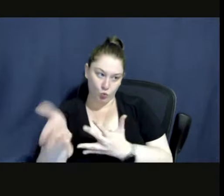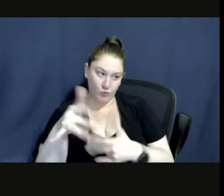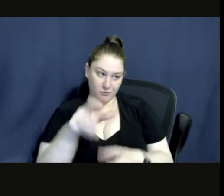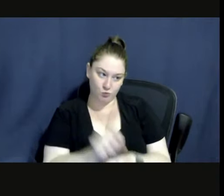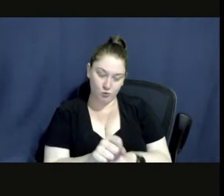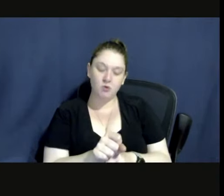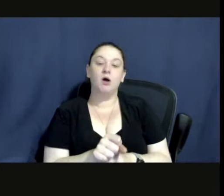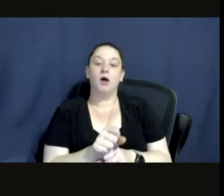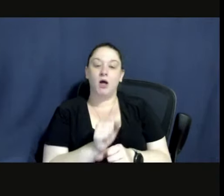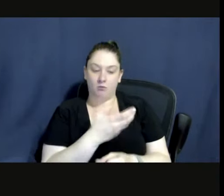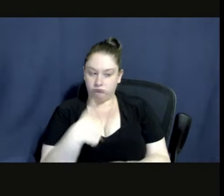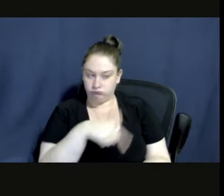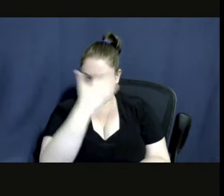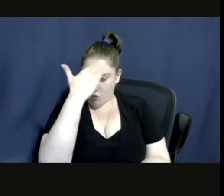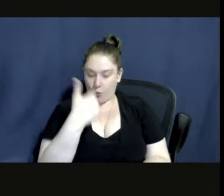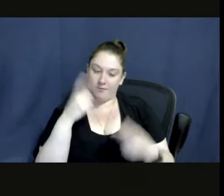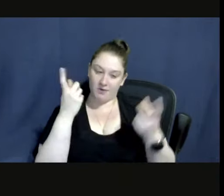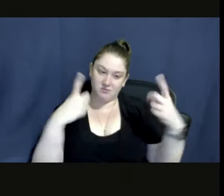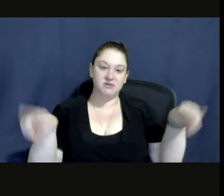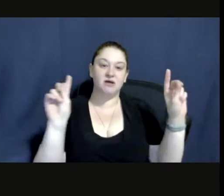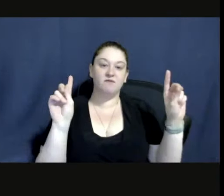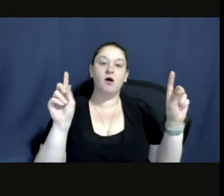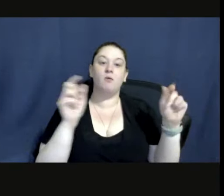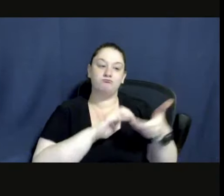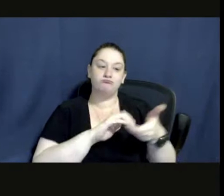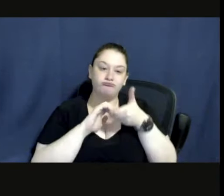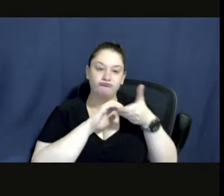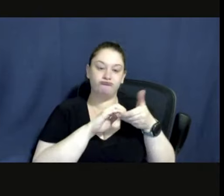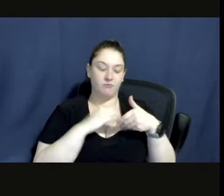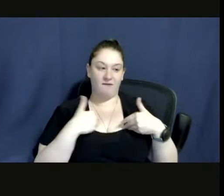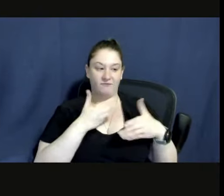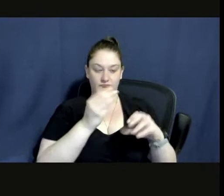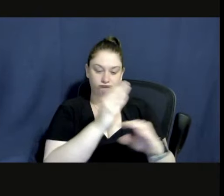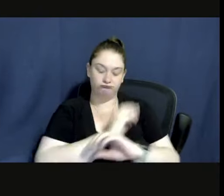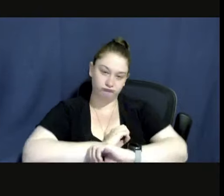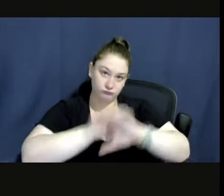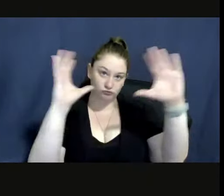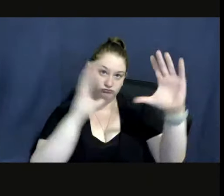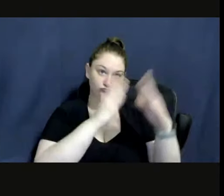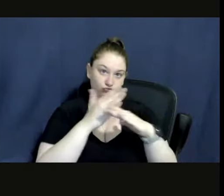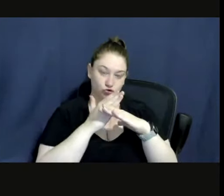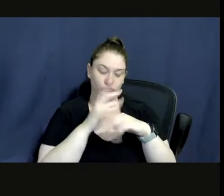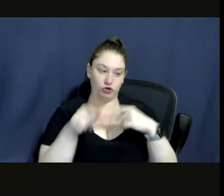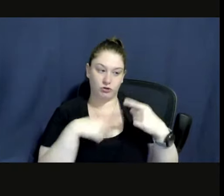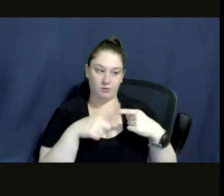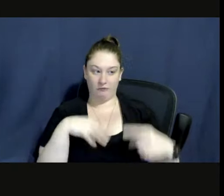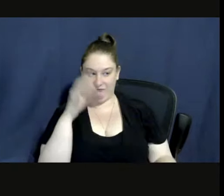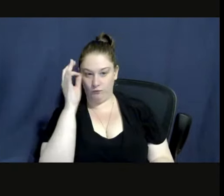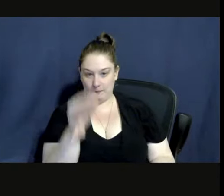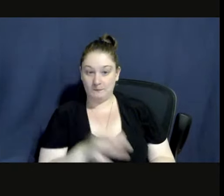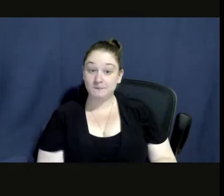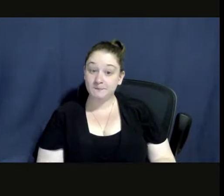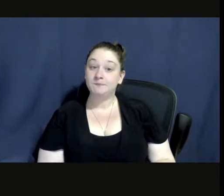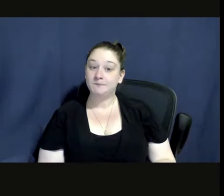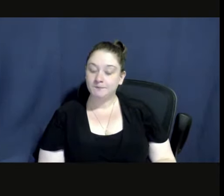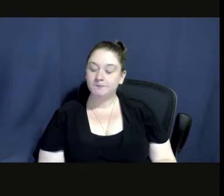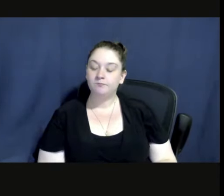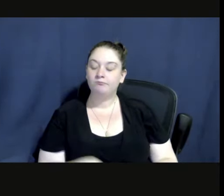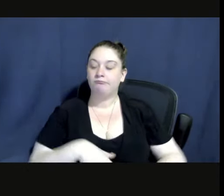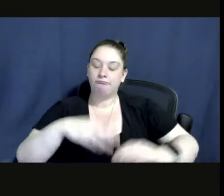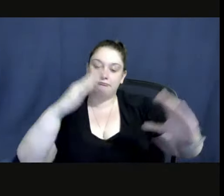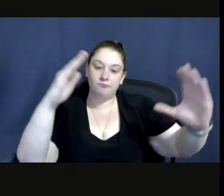be successful by working together and having a shared vision of our future. I hope that you'll